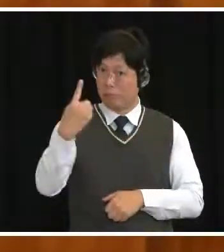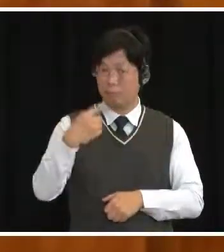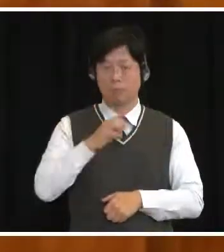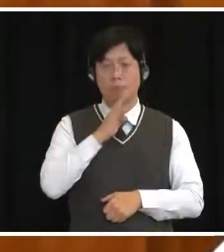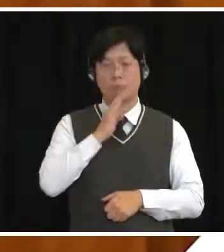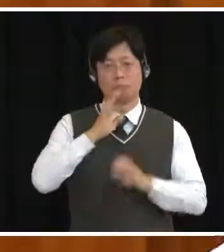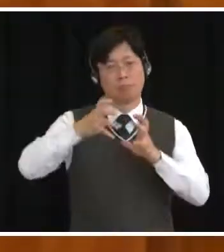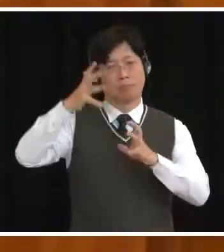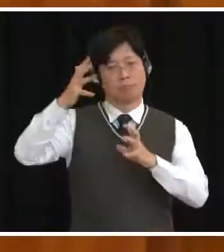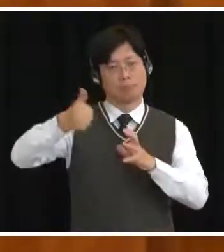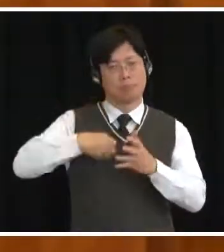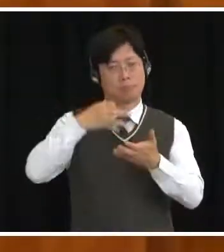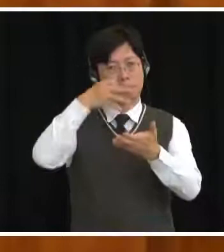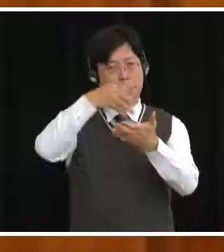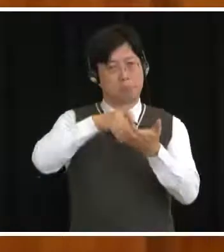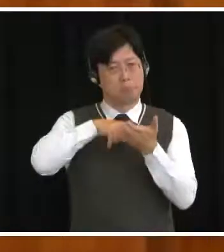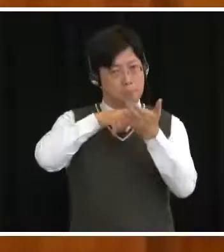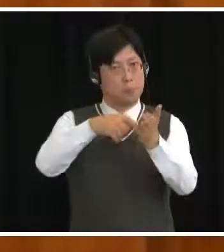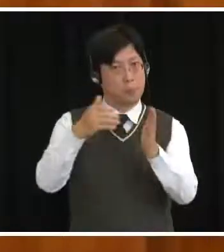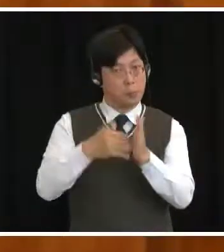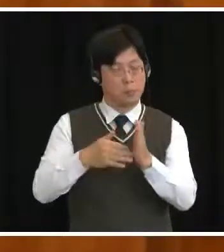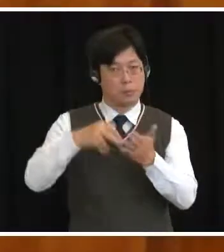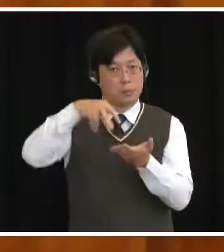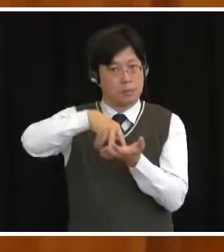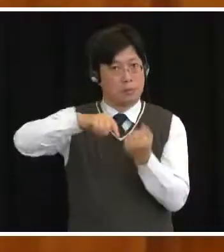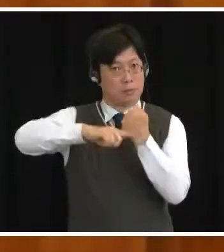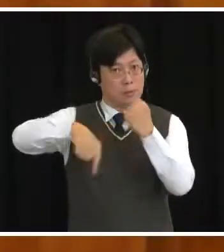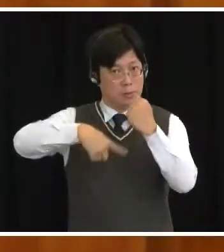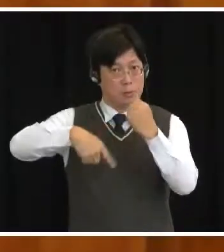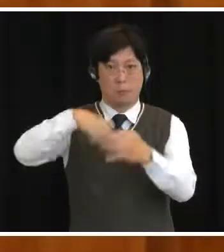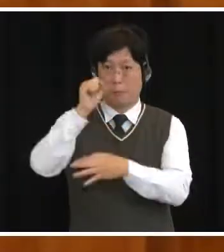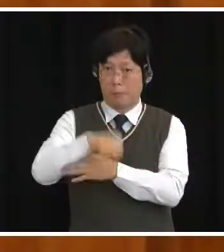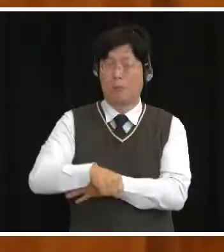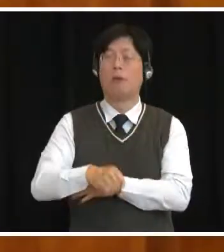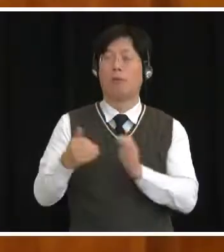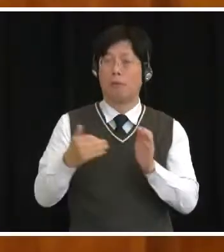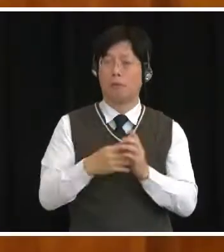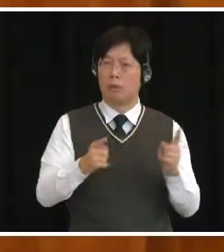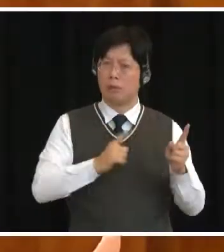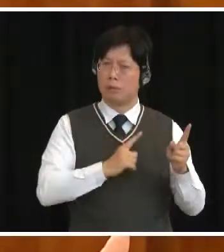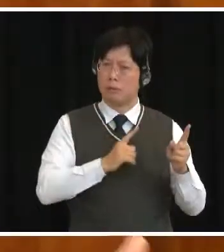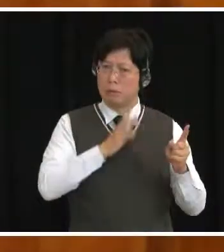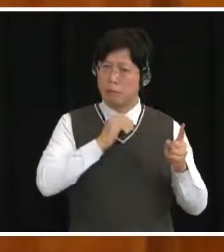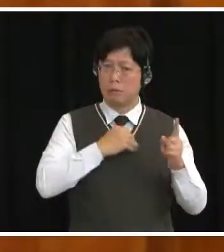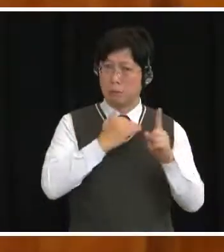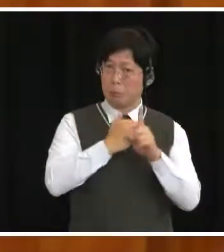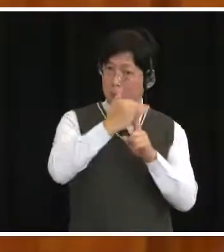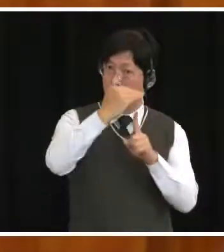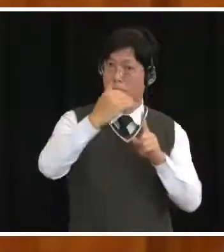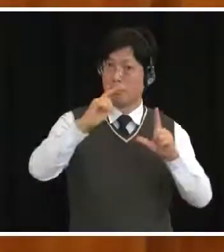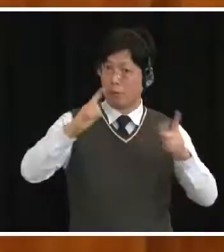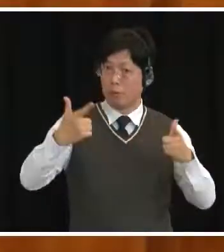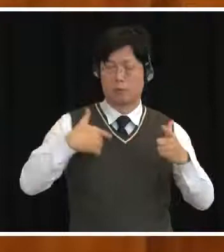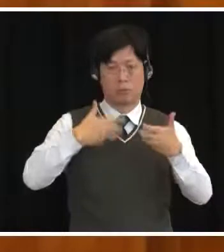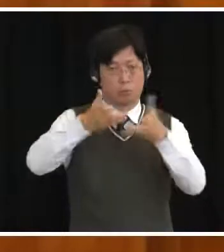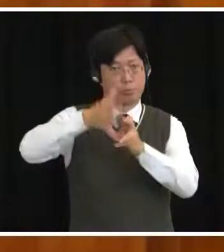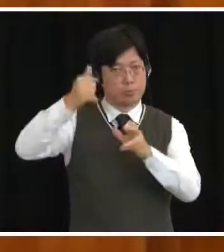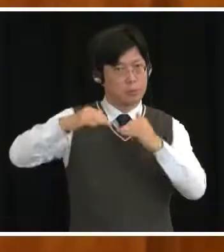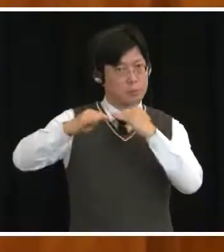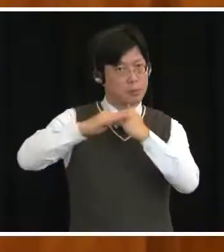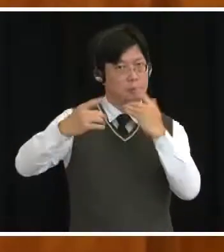number is higher than many of the other ombudsmen. They're nominated by presidents and approved by legislative yuan.